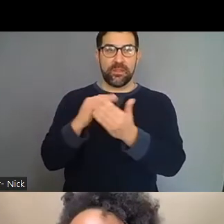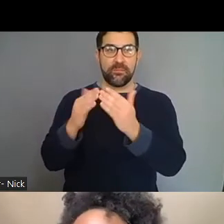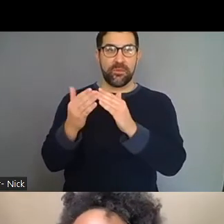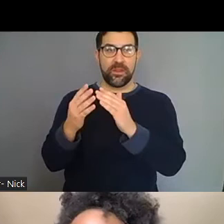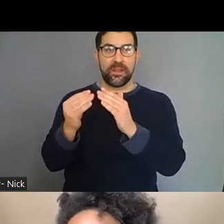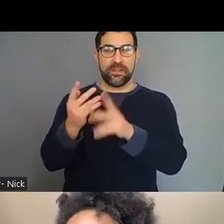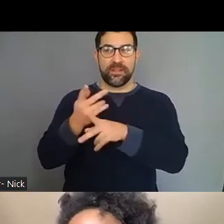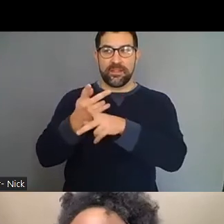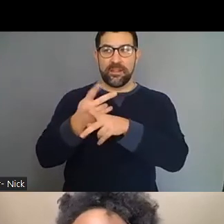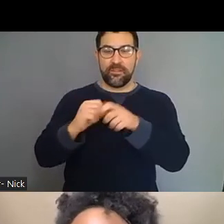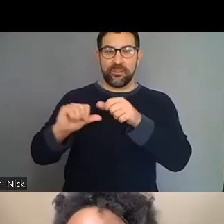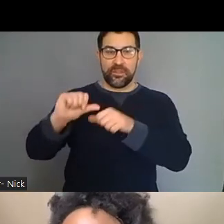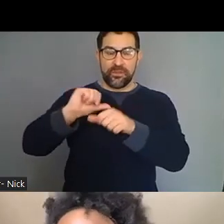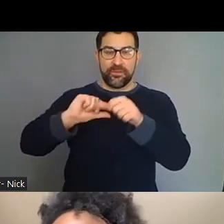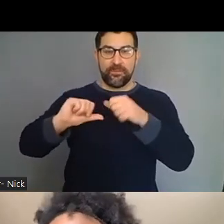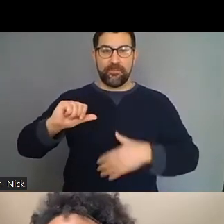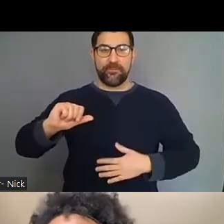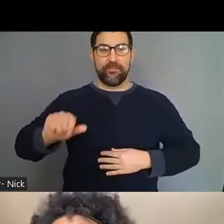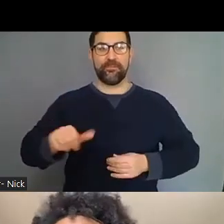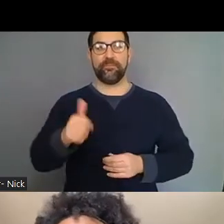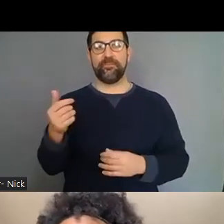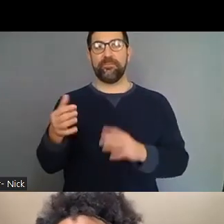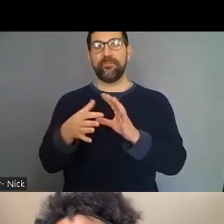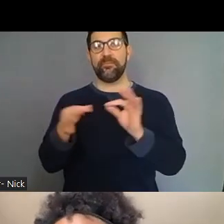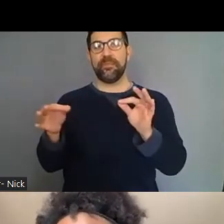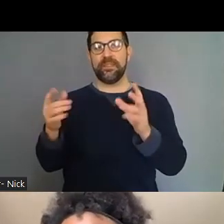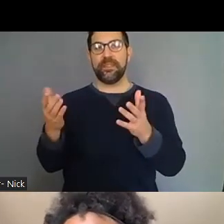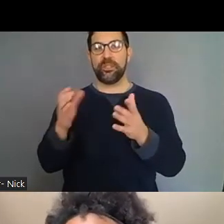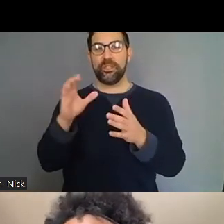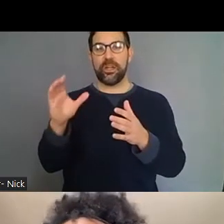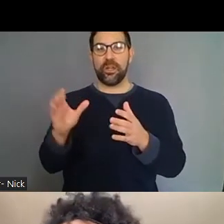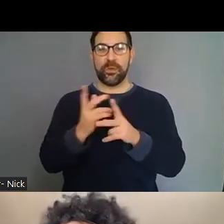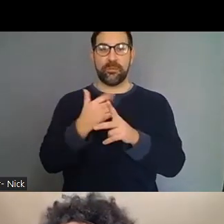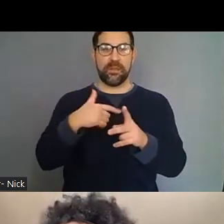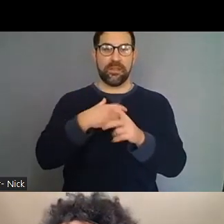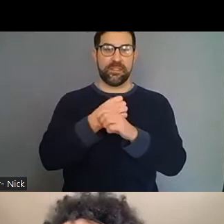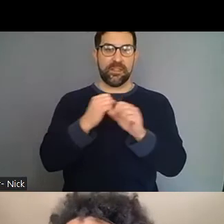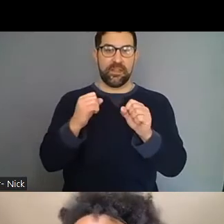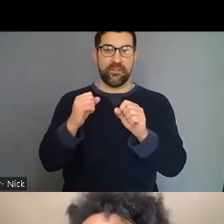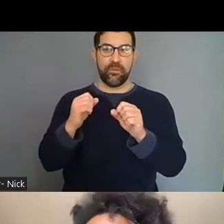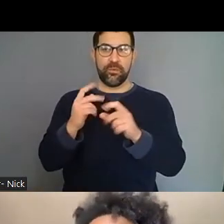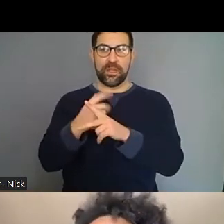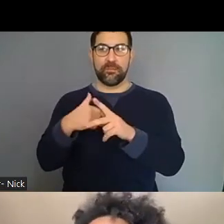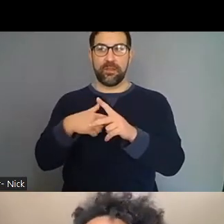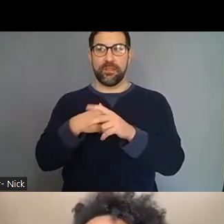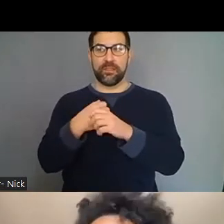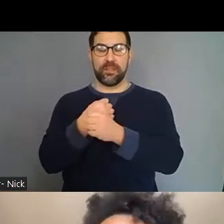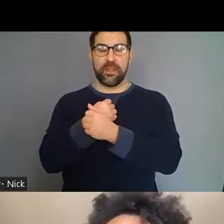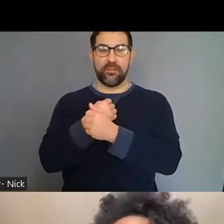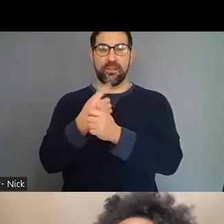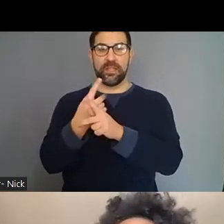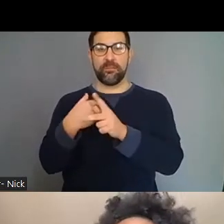taking care of each other. Another thing that we say in Chicago is we keep us safe. I've added, we keep us loved, we keep us